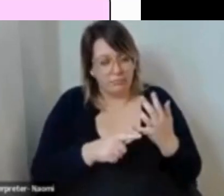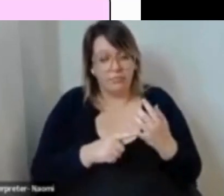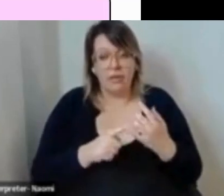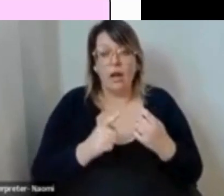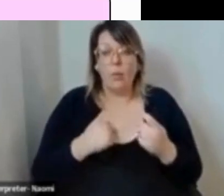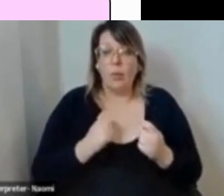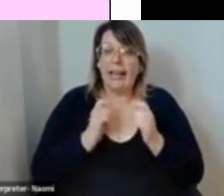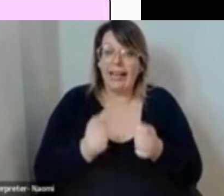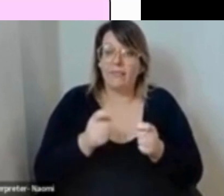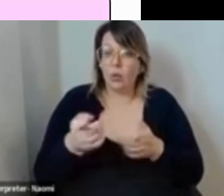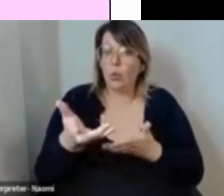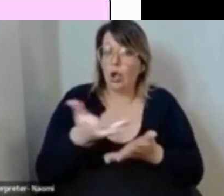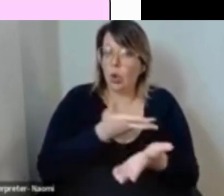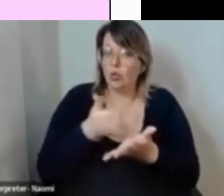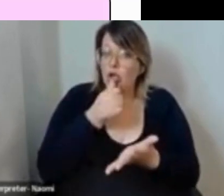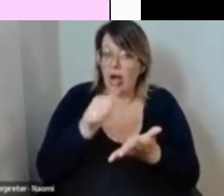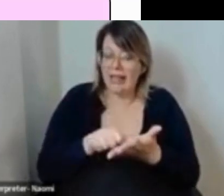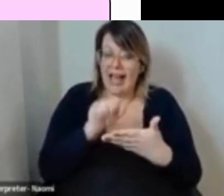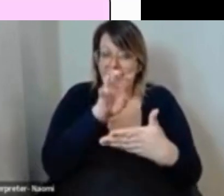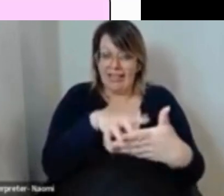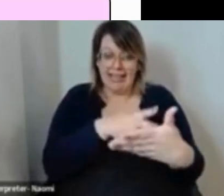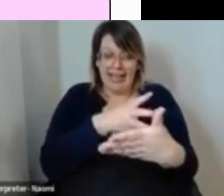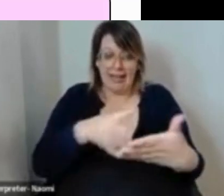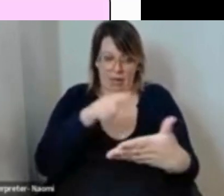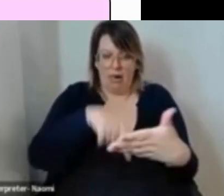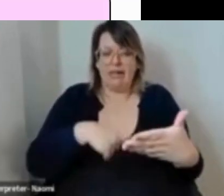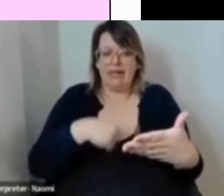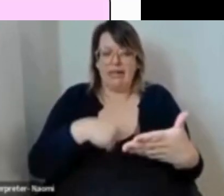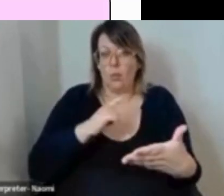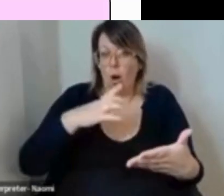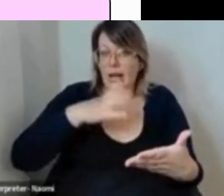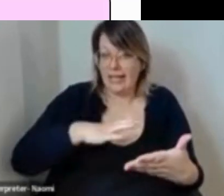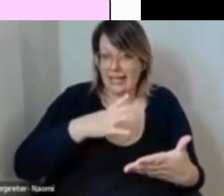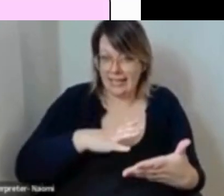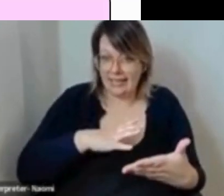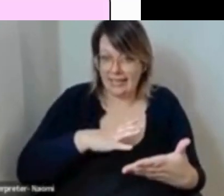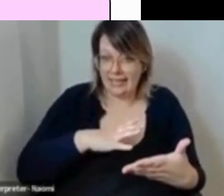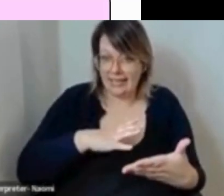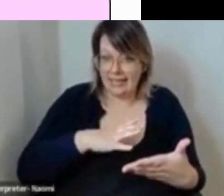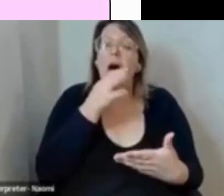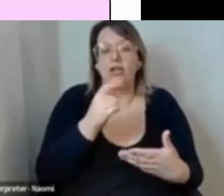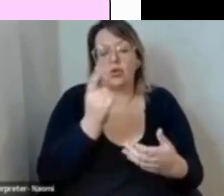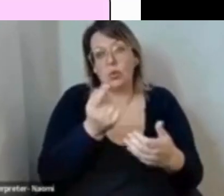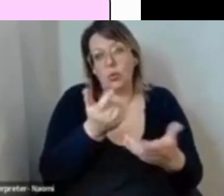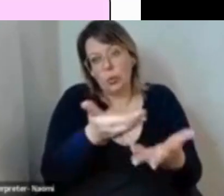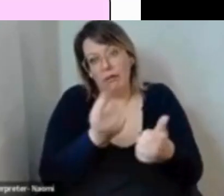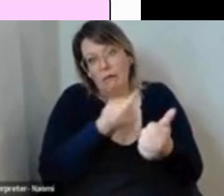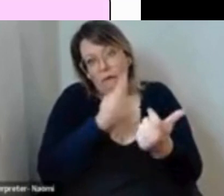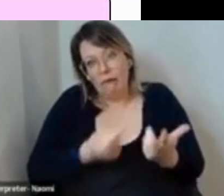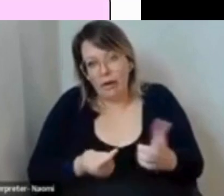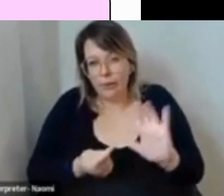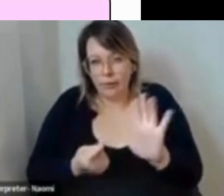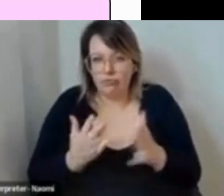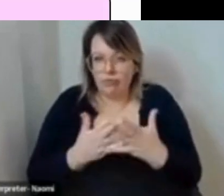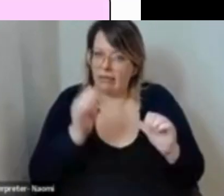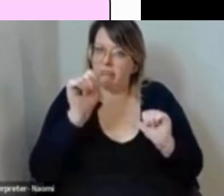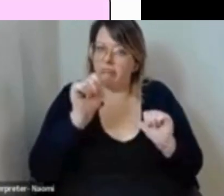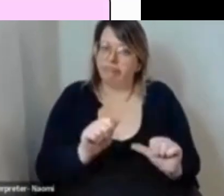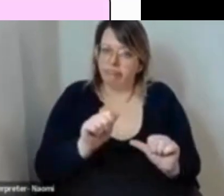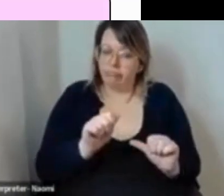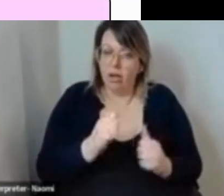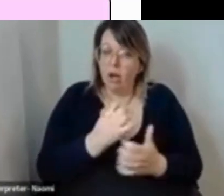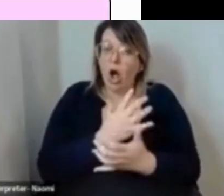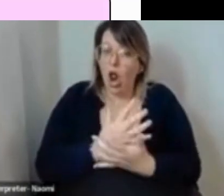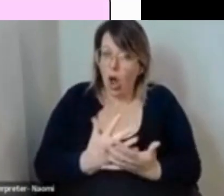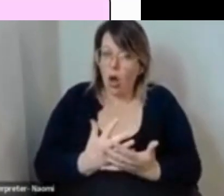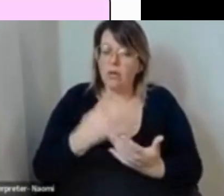your negotiation letter. We have only asked for the really critical things, and much of what is being requested is something that you could include in your